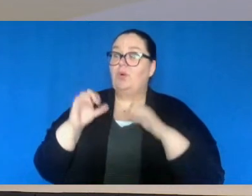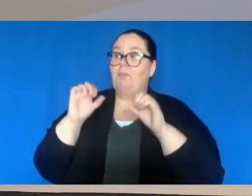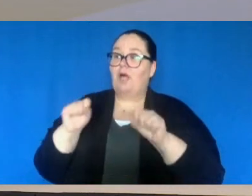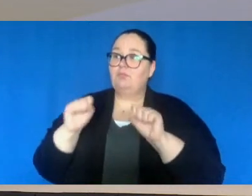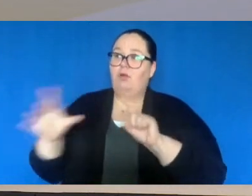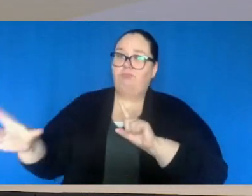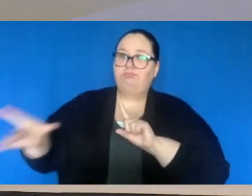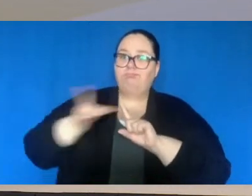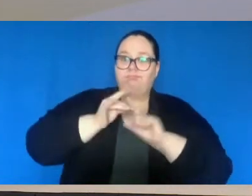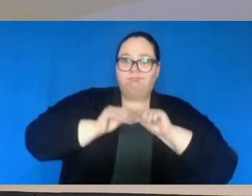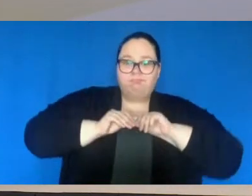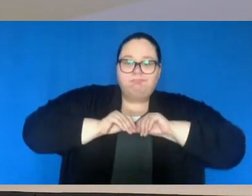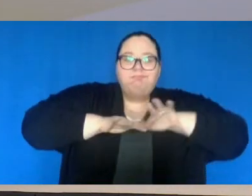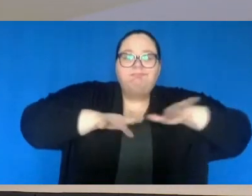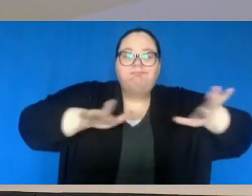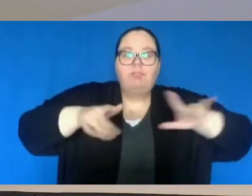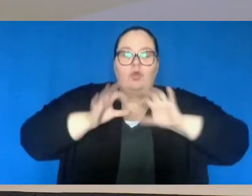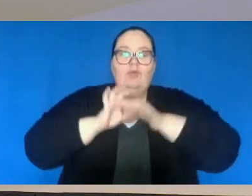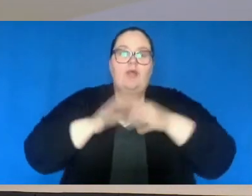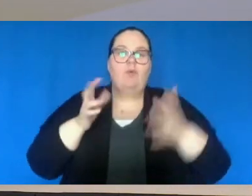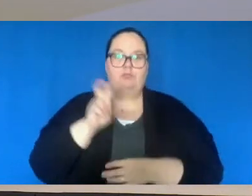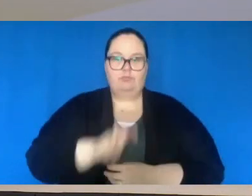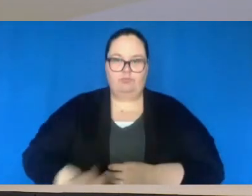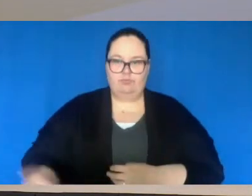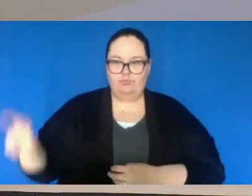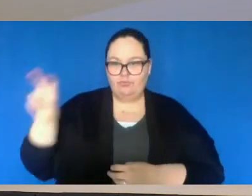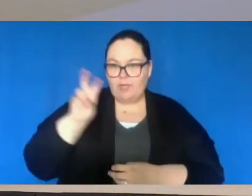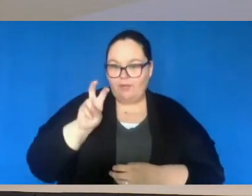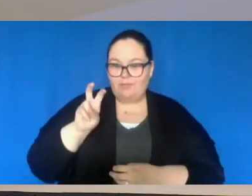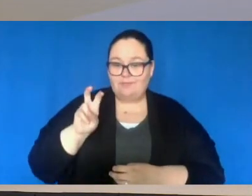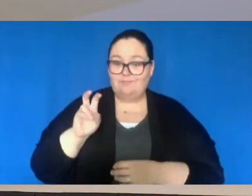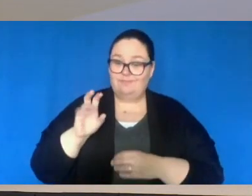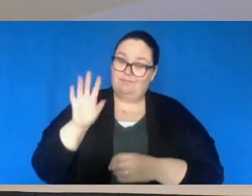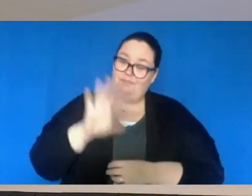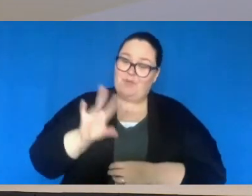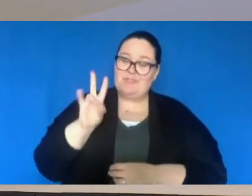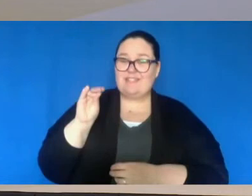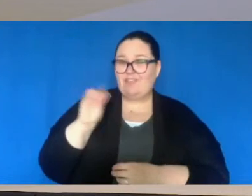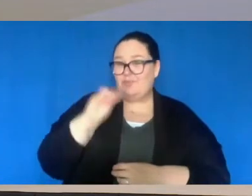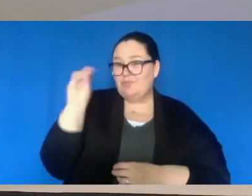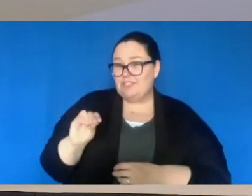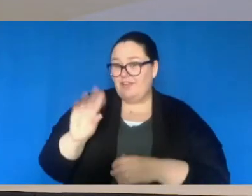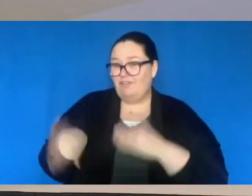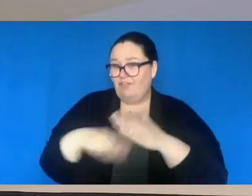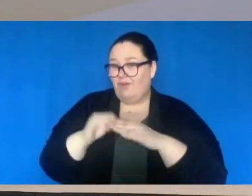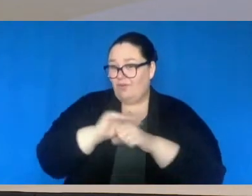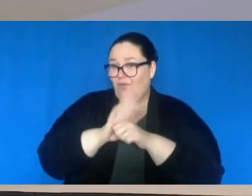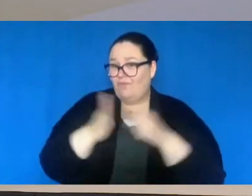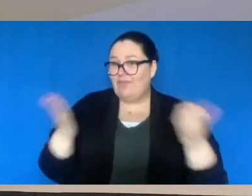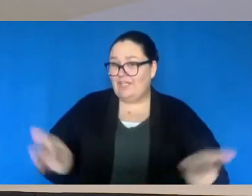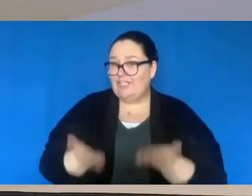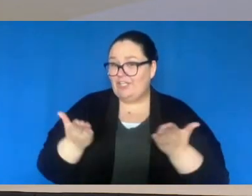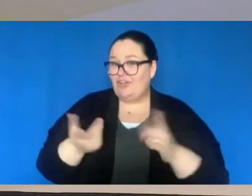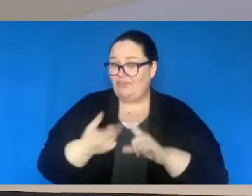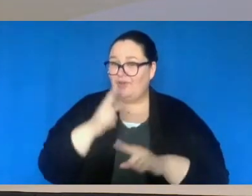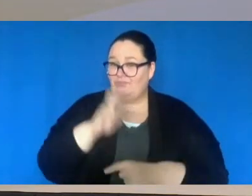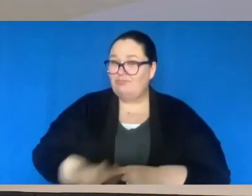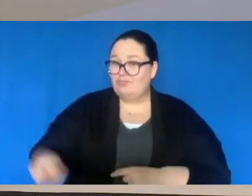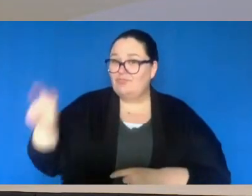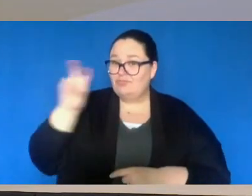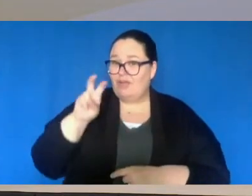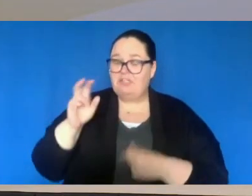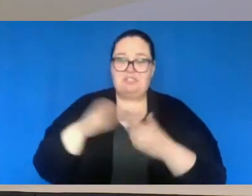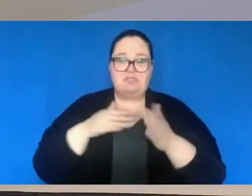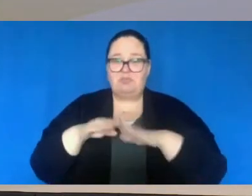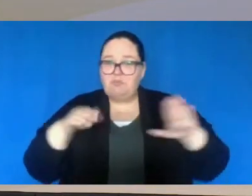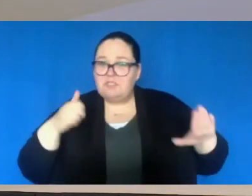Almost 70% of our cases have been linked to domestic or international travel. The legal requirement to self-isolate upon arriving